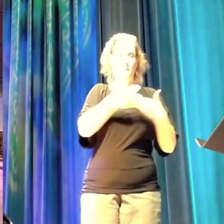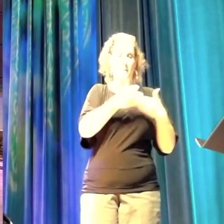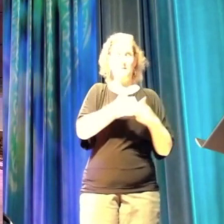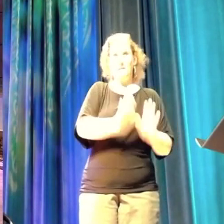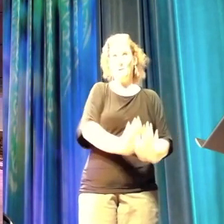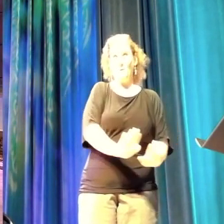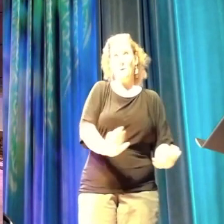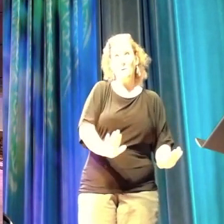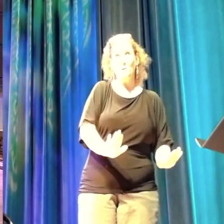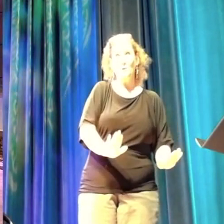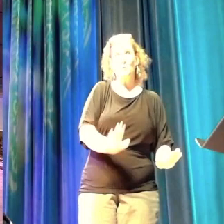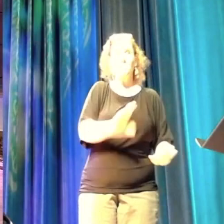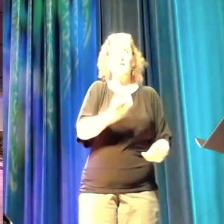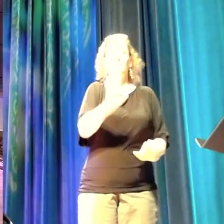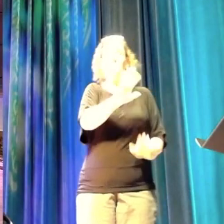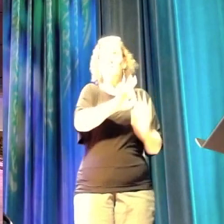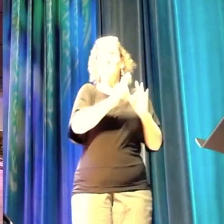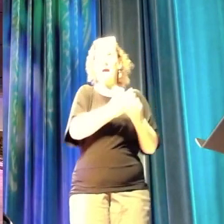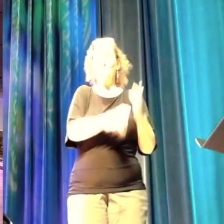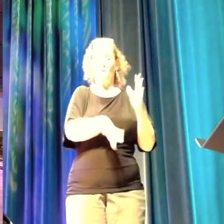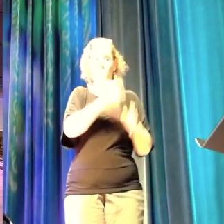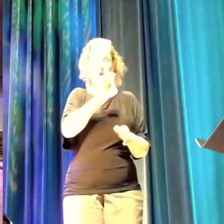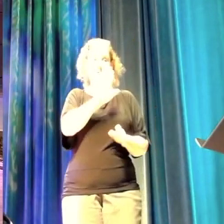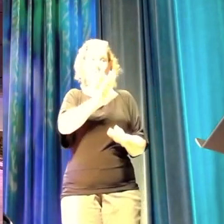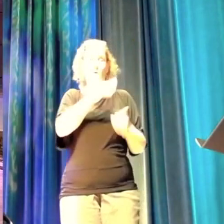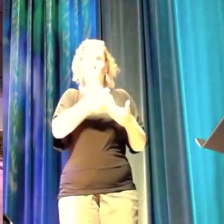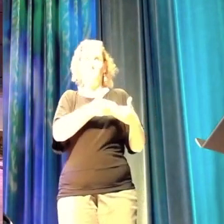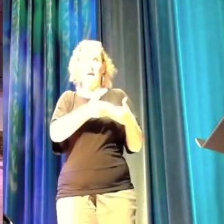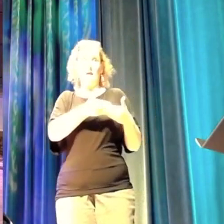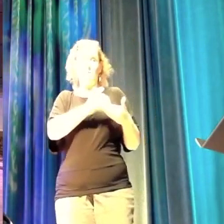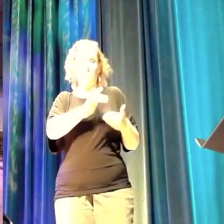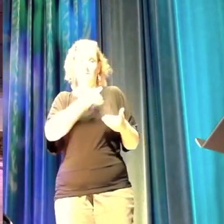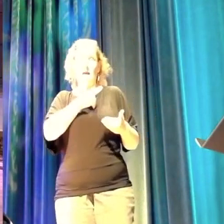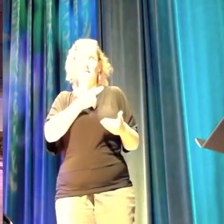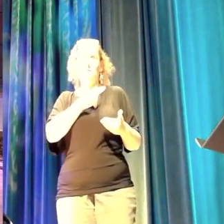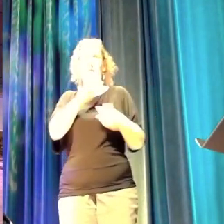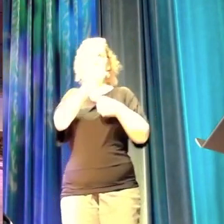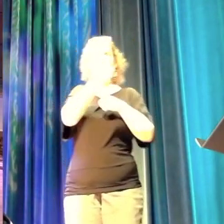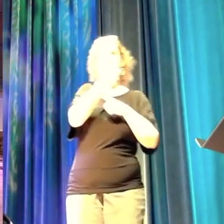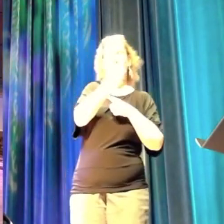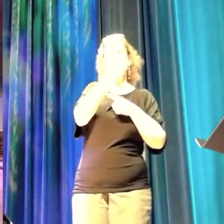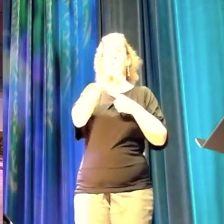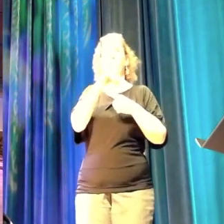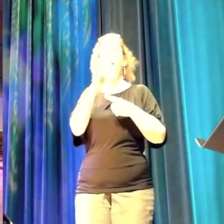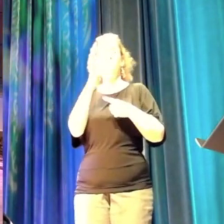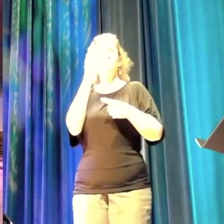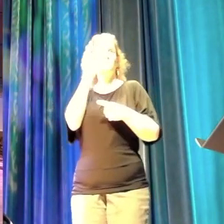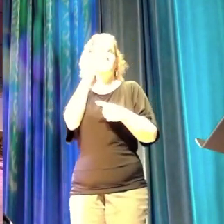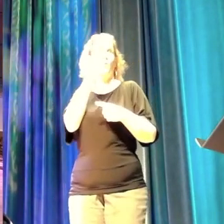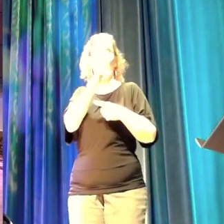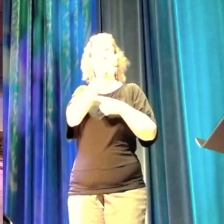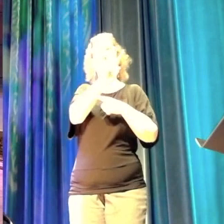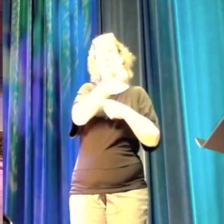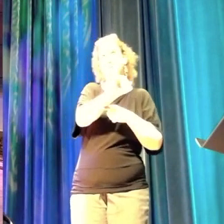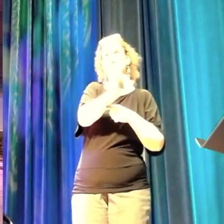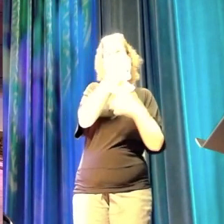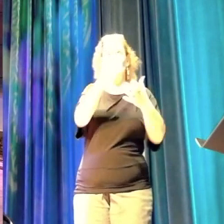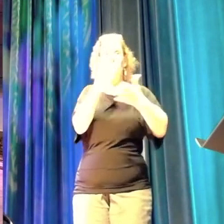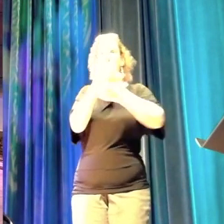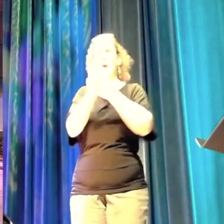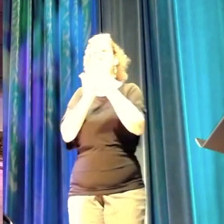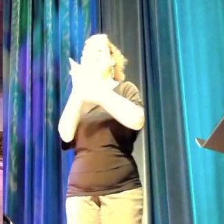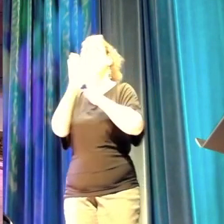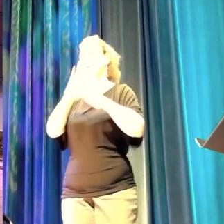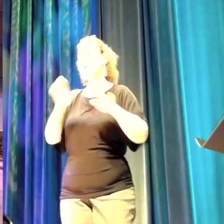families who find out that they have a diagnosis that may lead to blindness or visual impairment. We want to help them through our